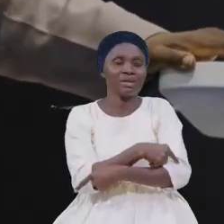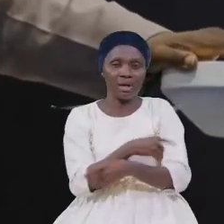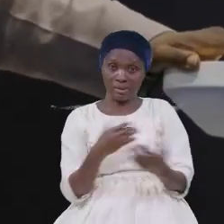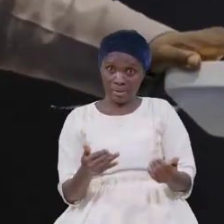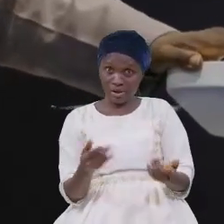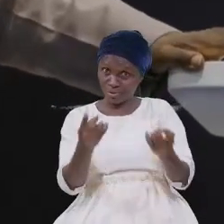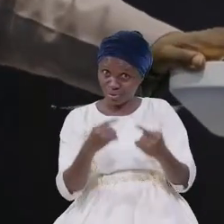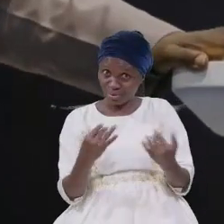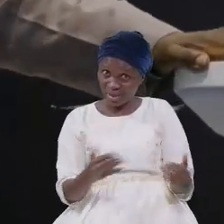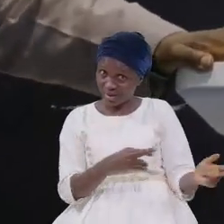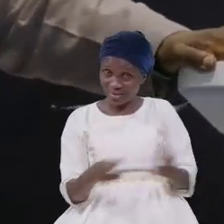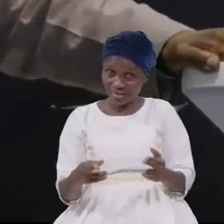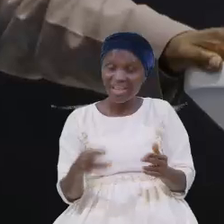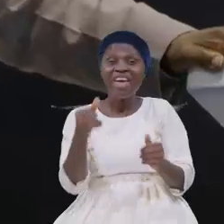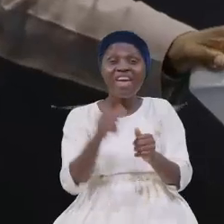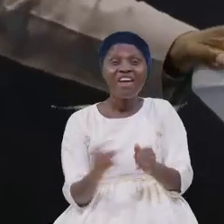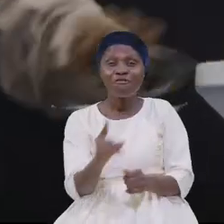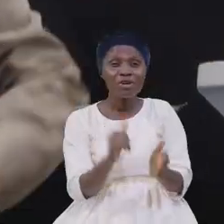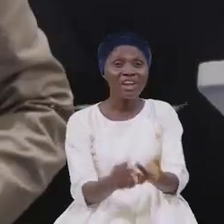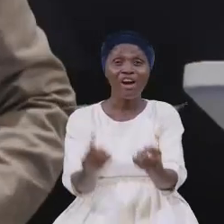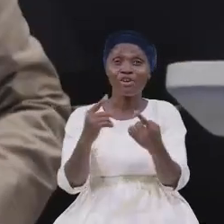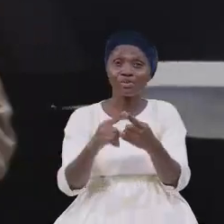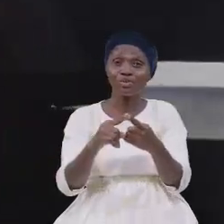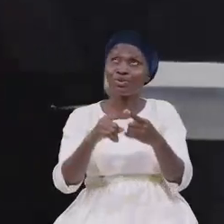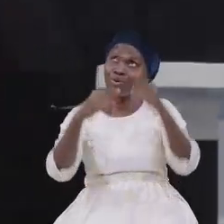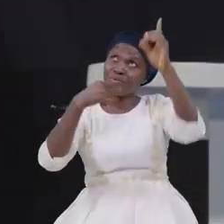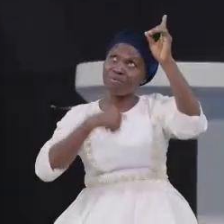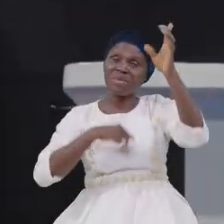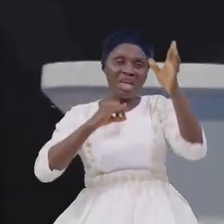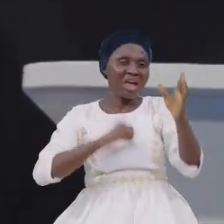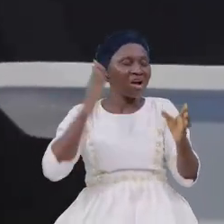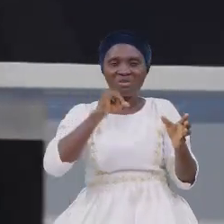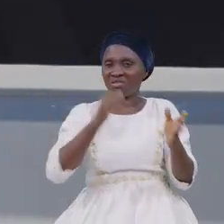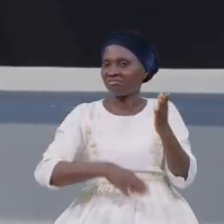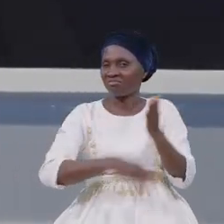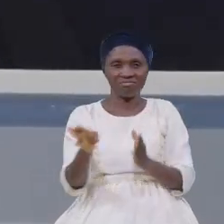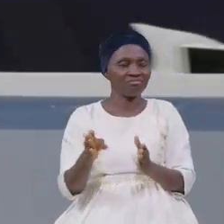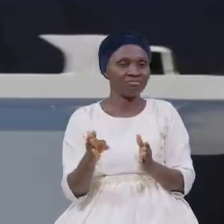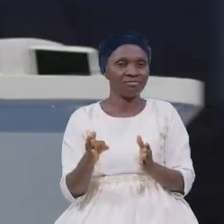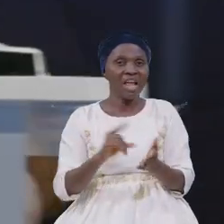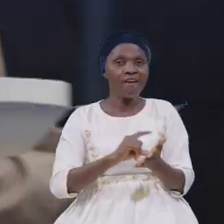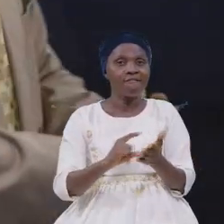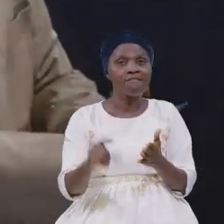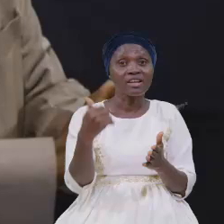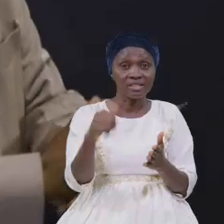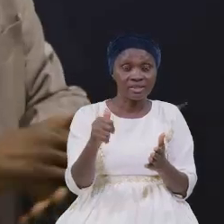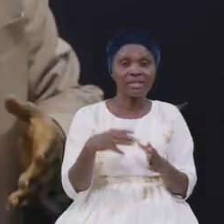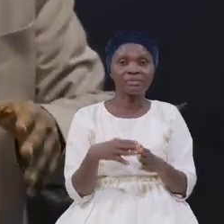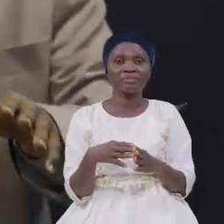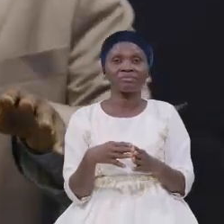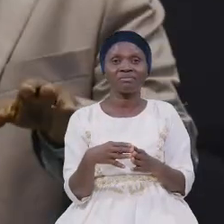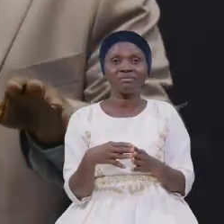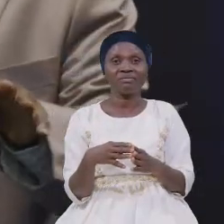who comes to me, I will in no wise cast out. Look at verse 10. In verse 10, he